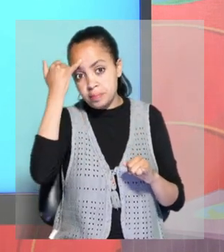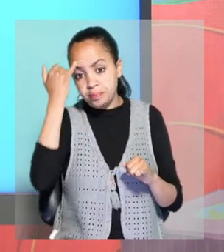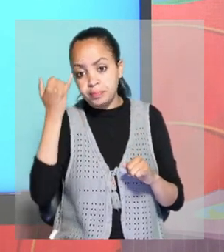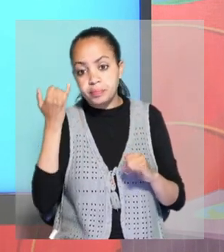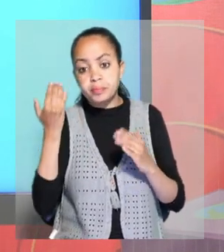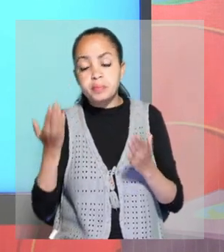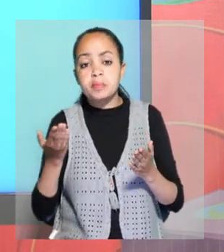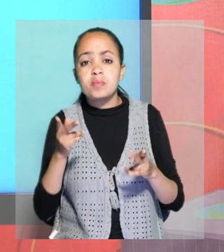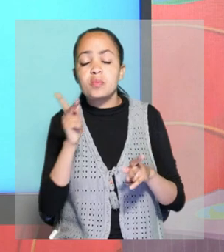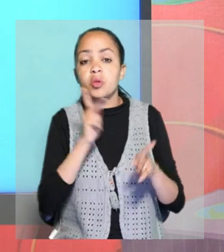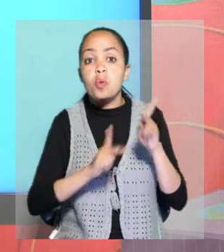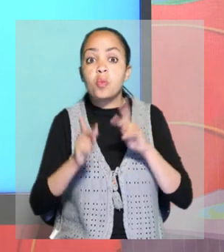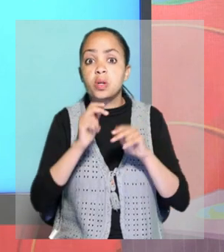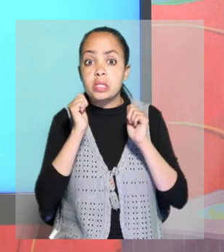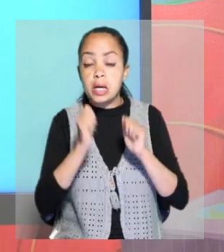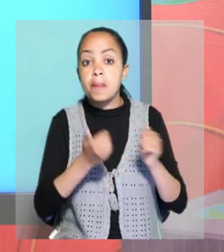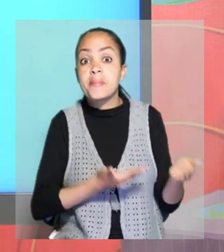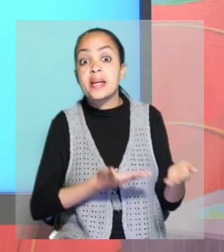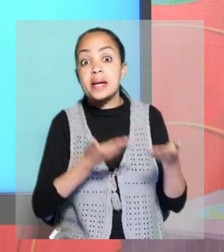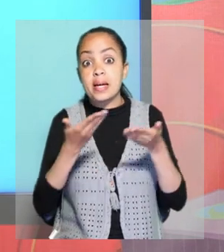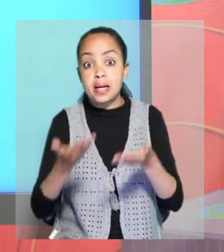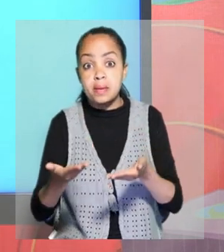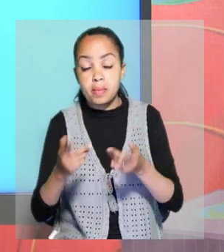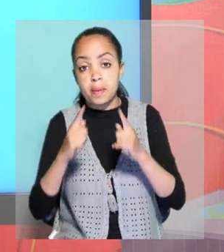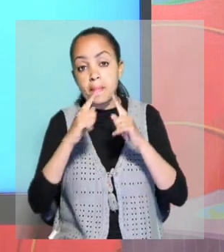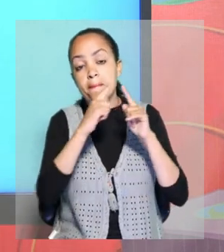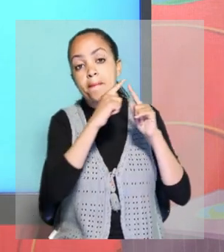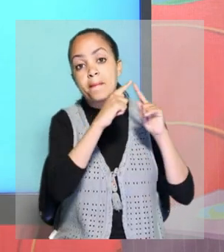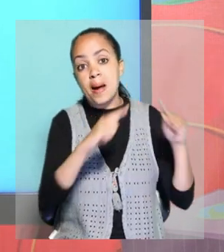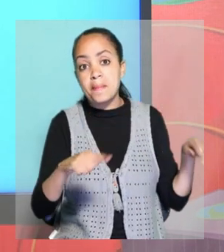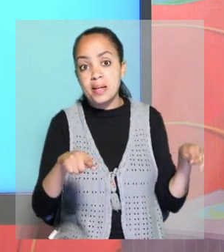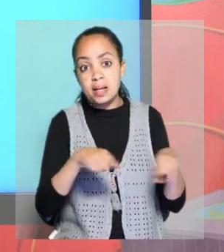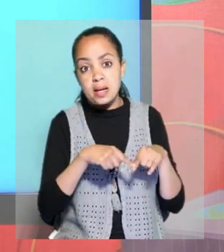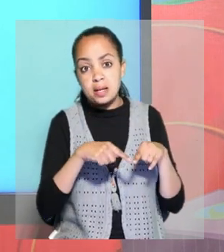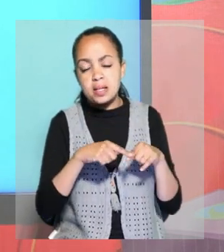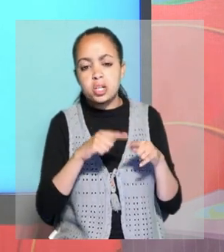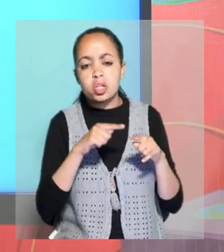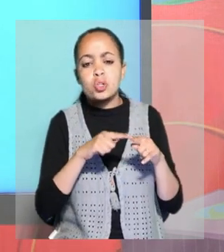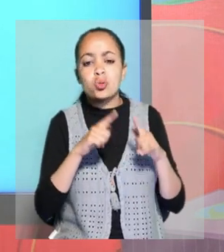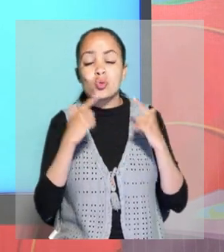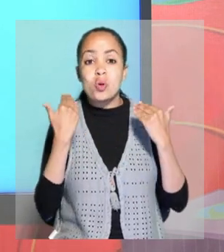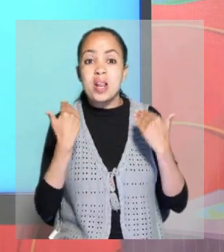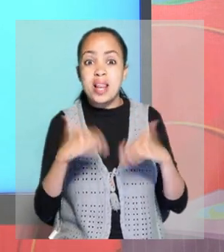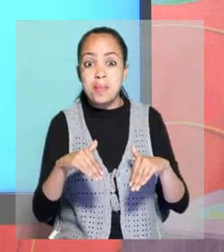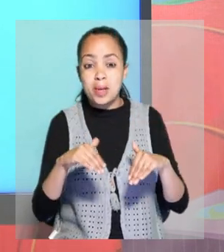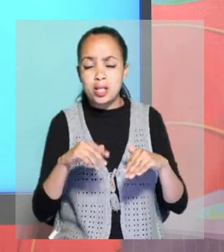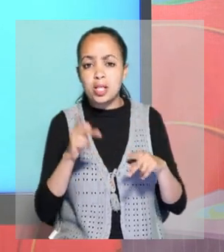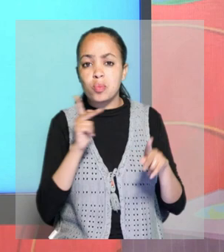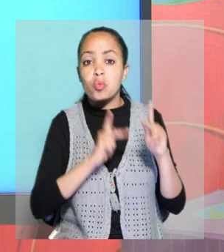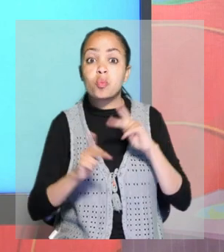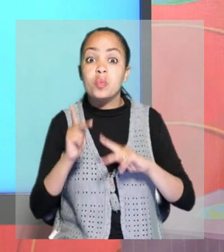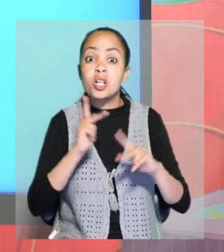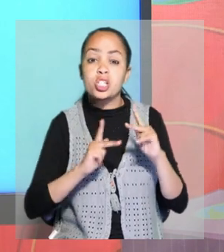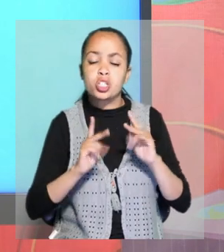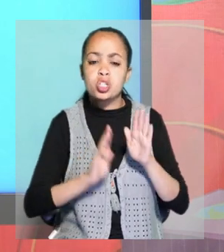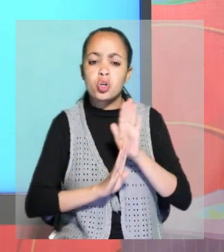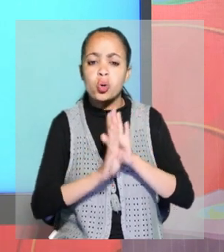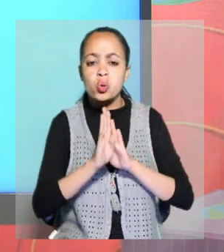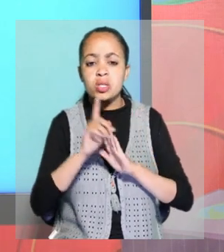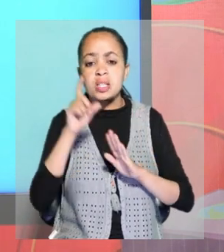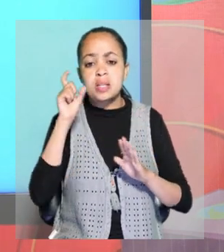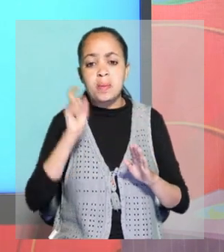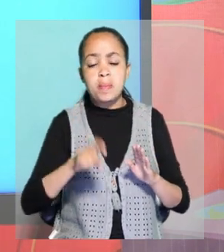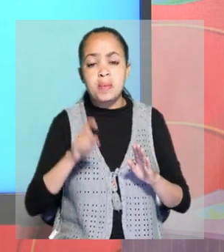So, population can be represented pyramidically. To limit population growth, it must